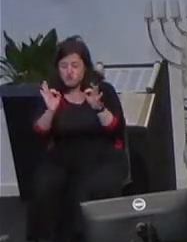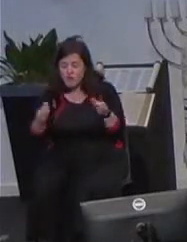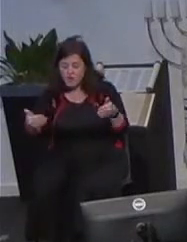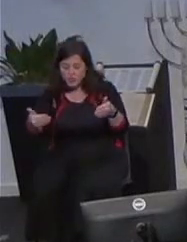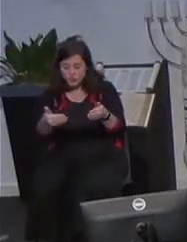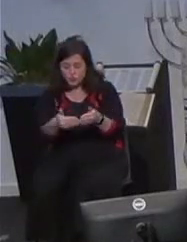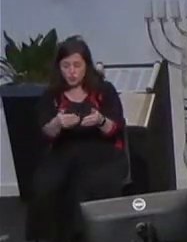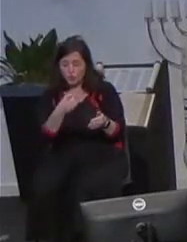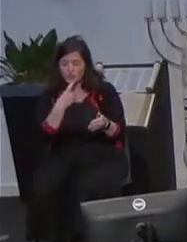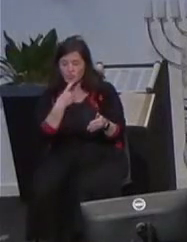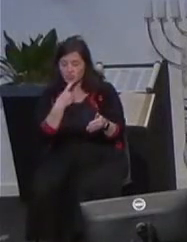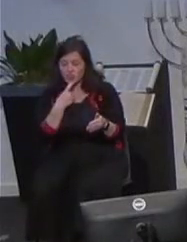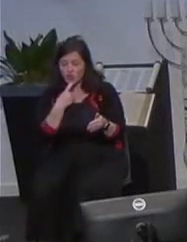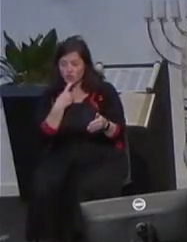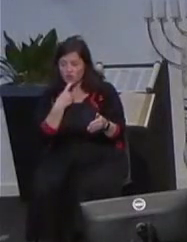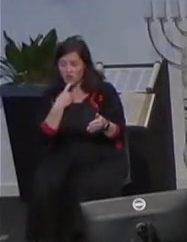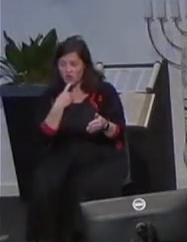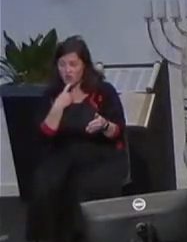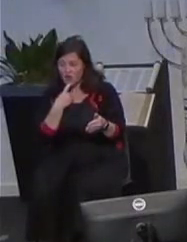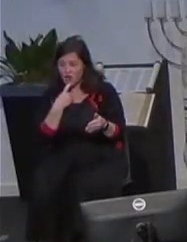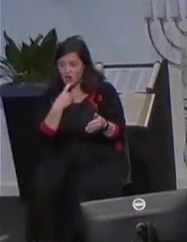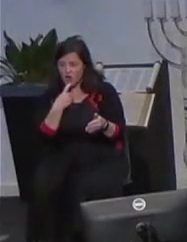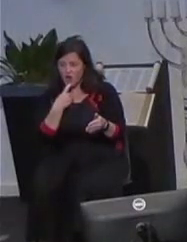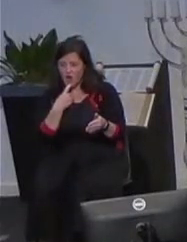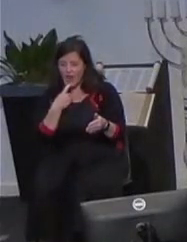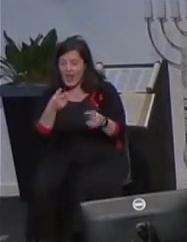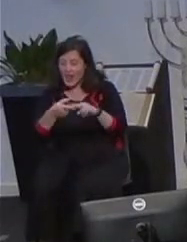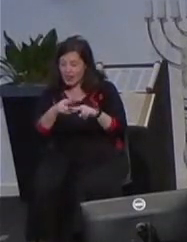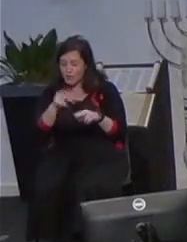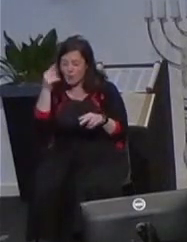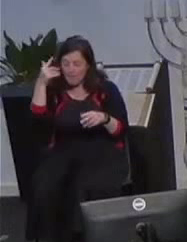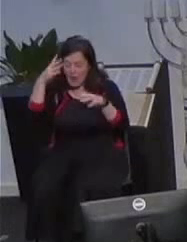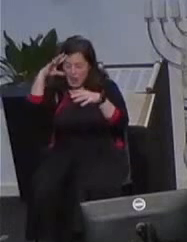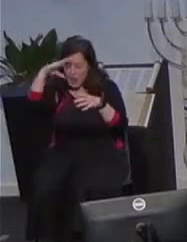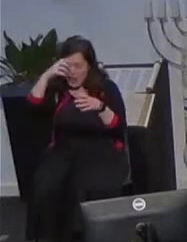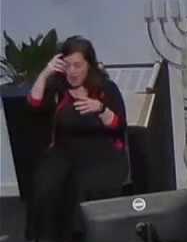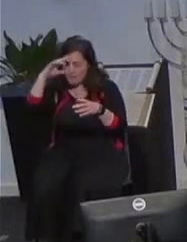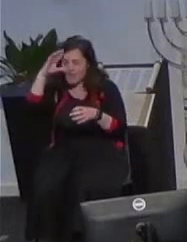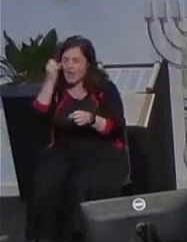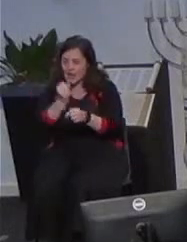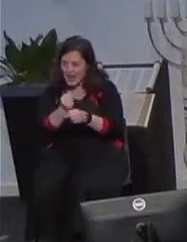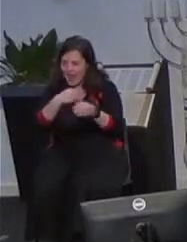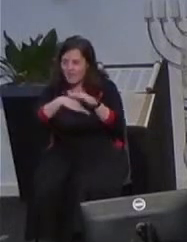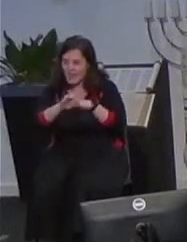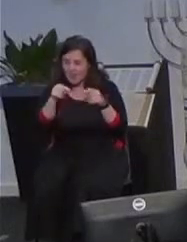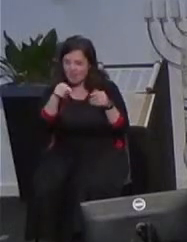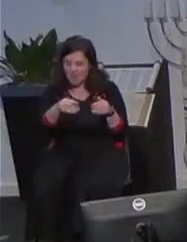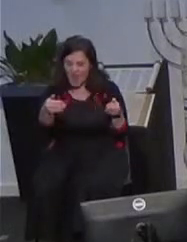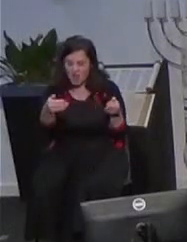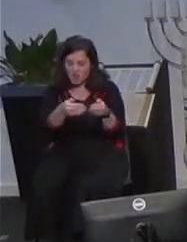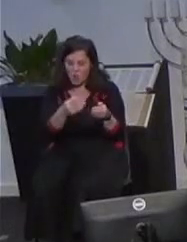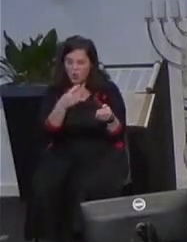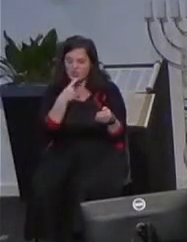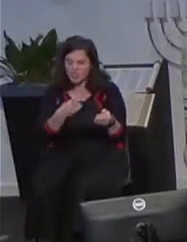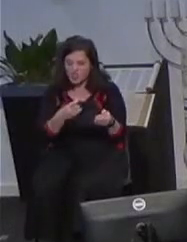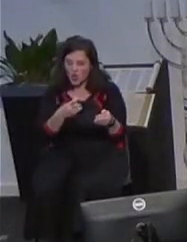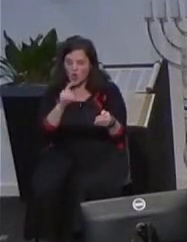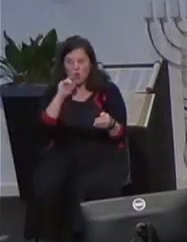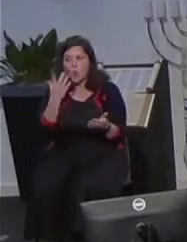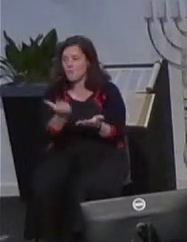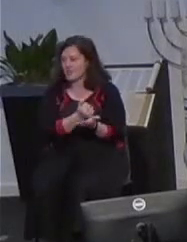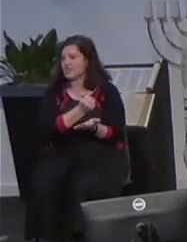Believe in him and you'll not be ashamed. So I'm setting up a stone, but you have to believe in